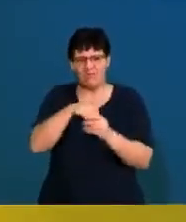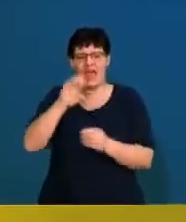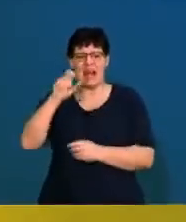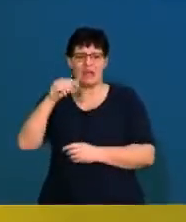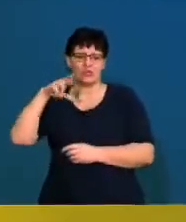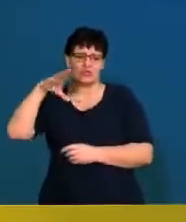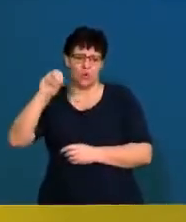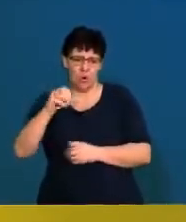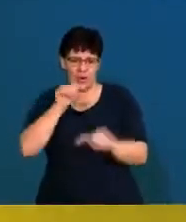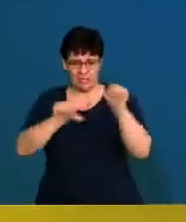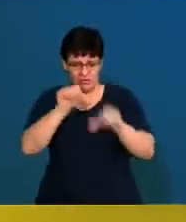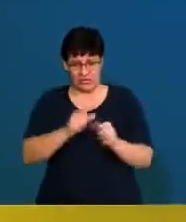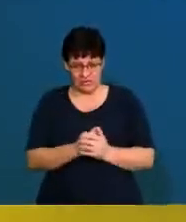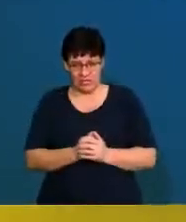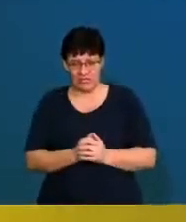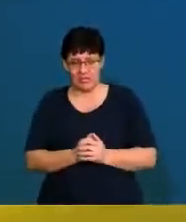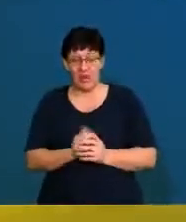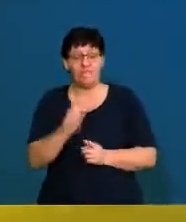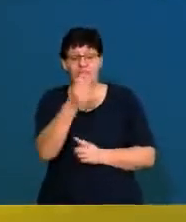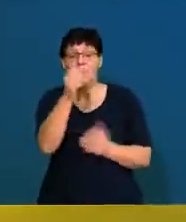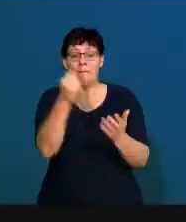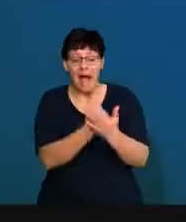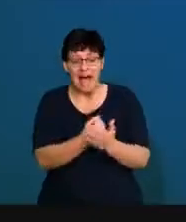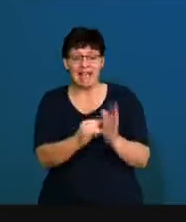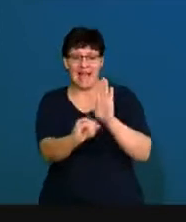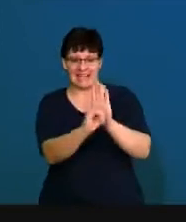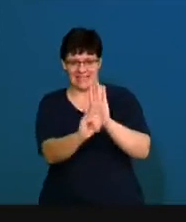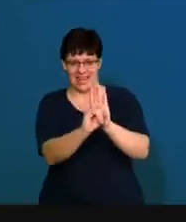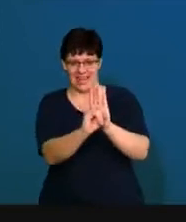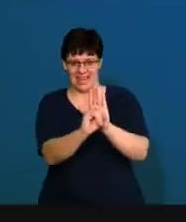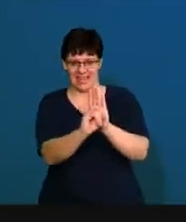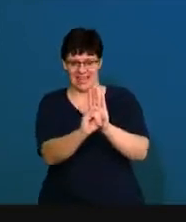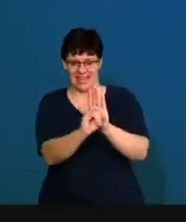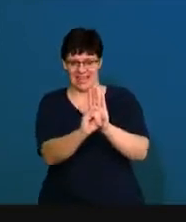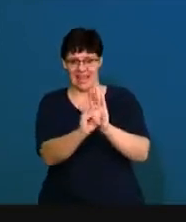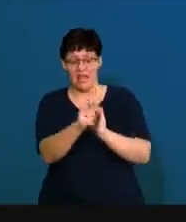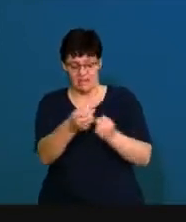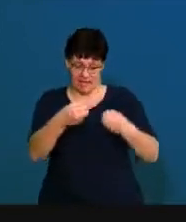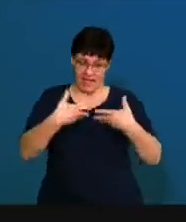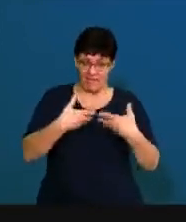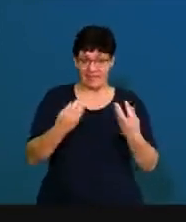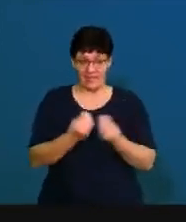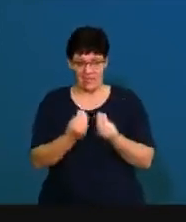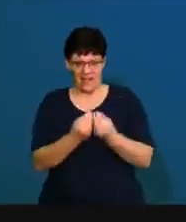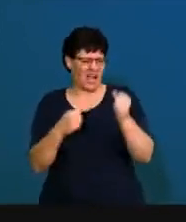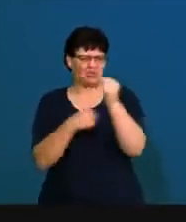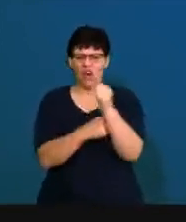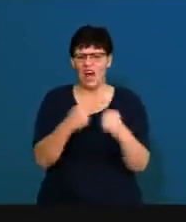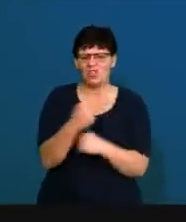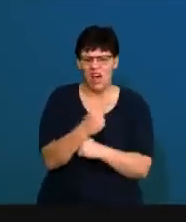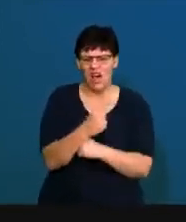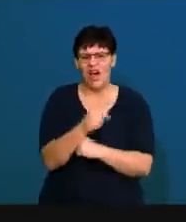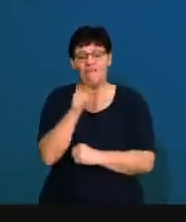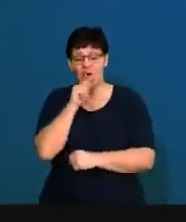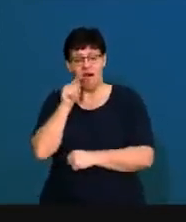in electrochemistry, right? First things first, you need to identify, in the case that you are given a structure of